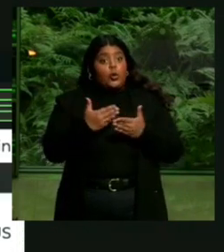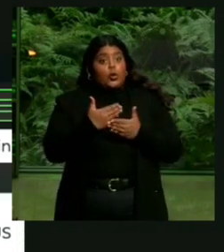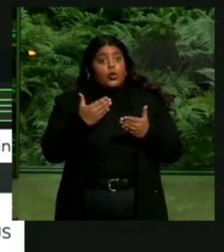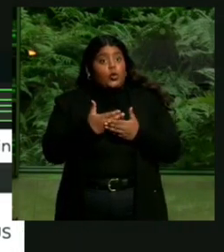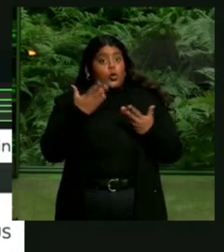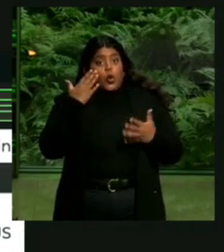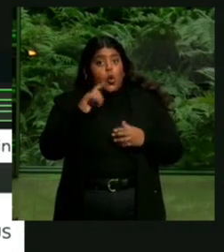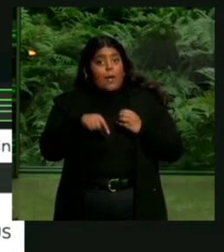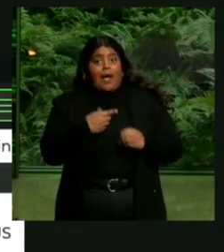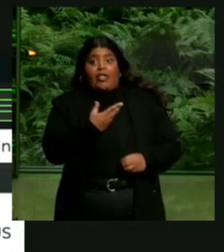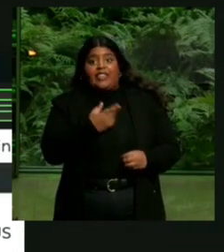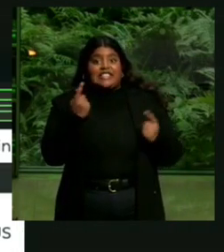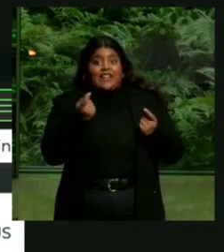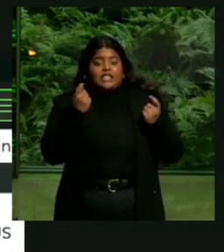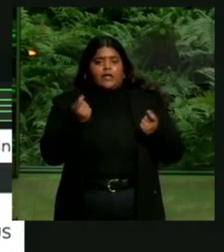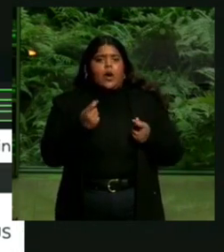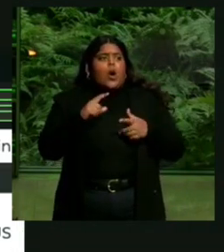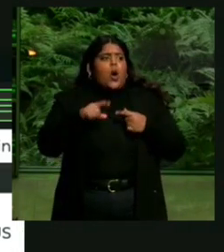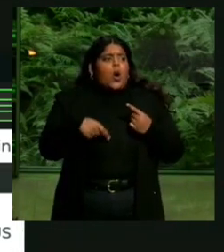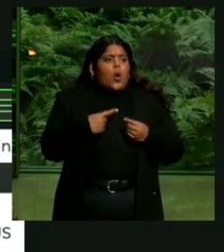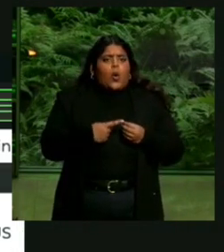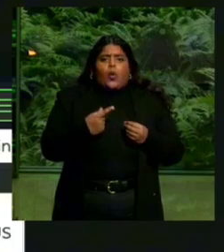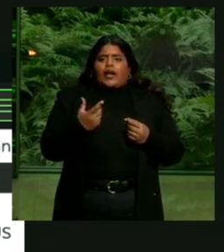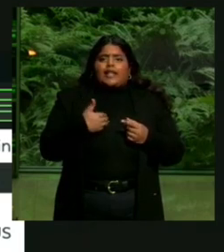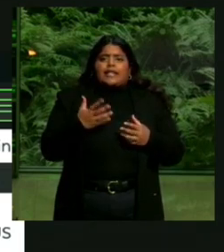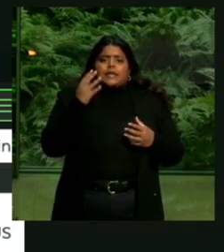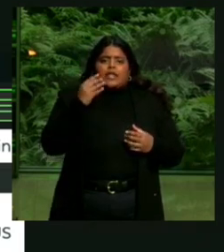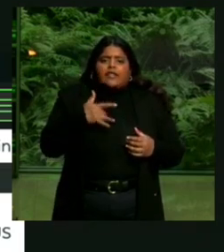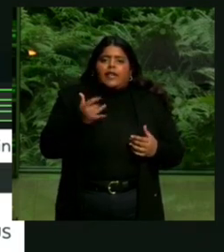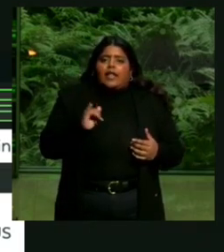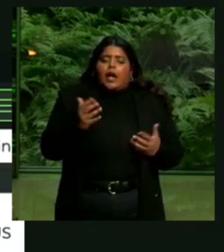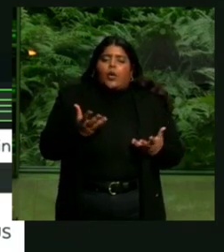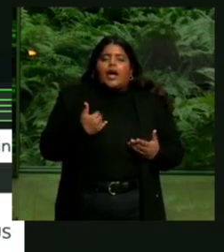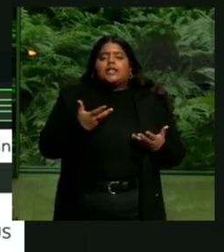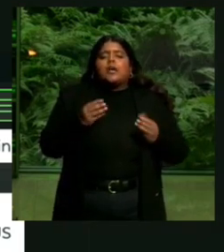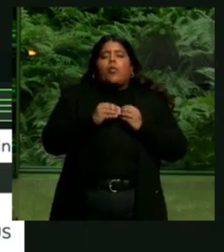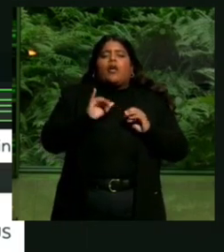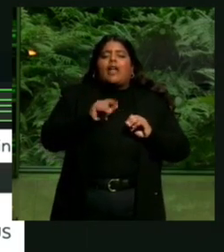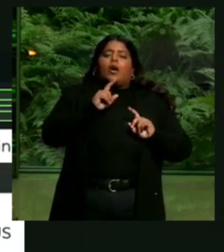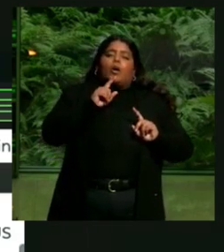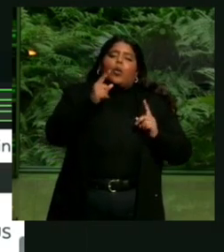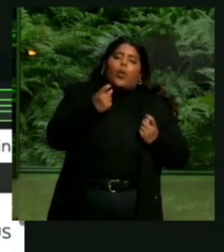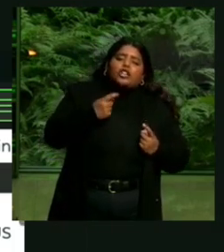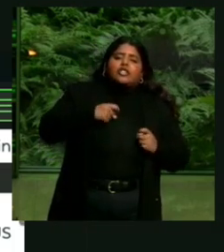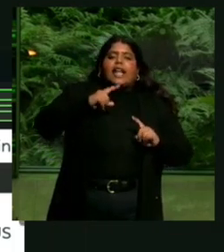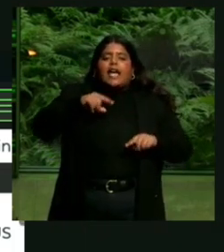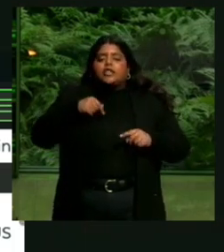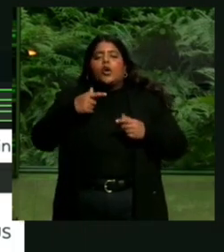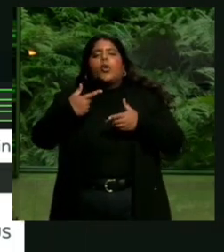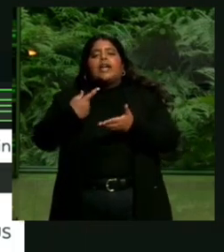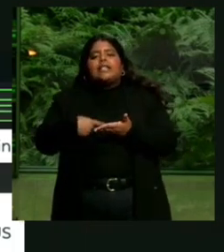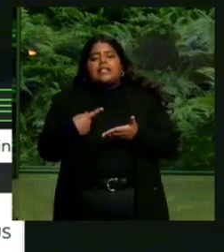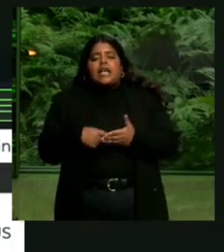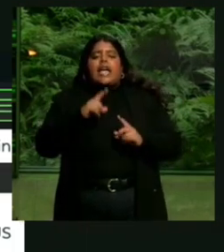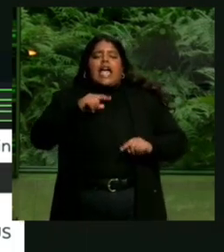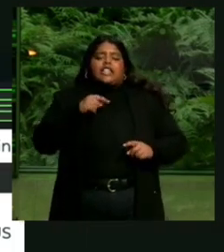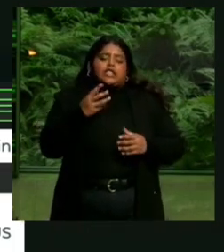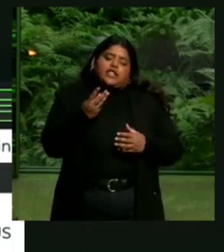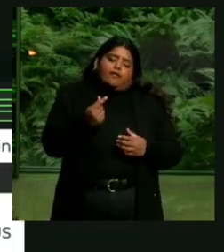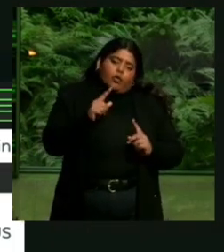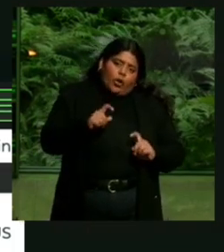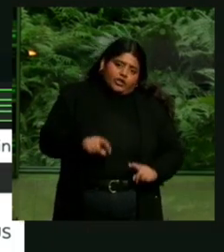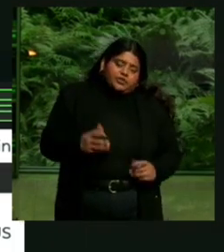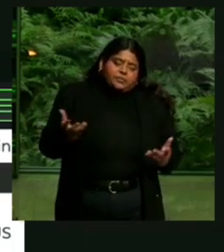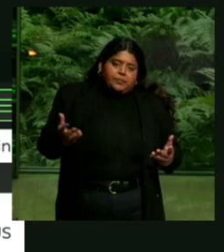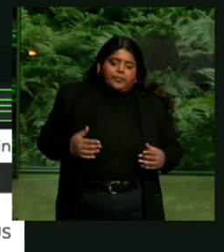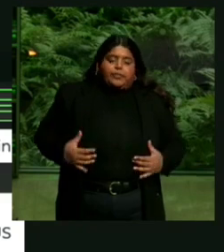festival, what does this experience feel like? And it's more of a Q&A. It talks a little bit about, it answers a few questions. So